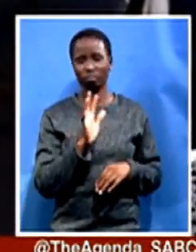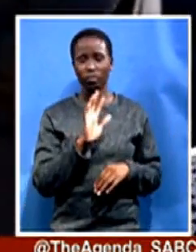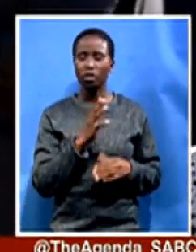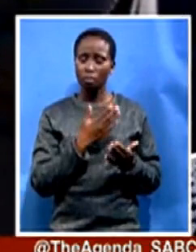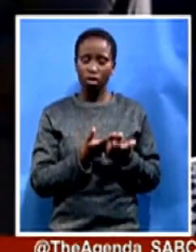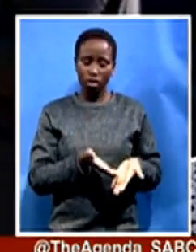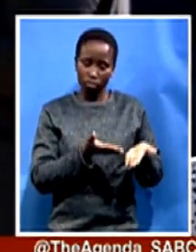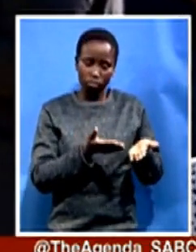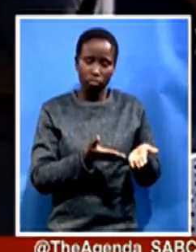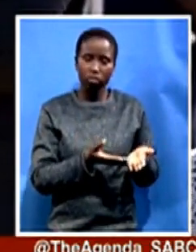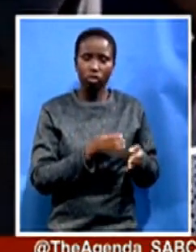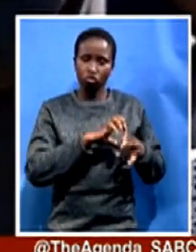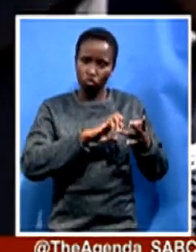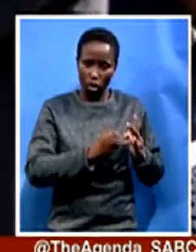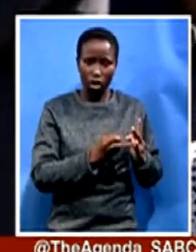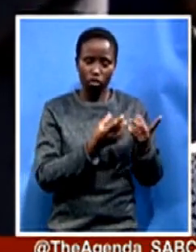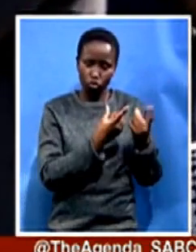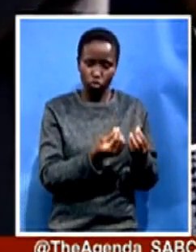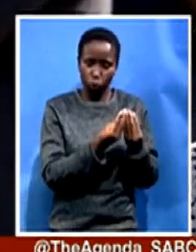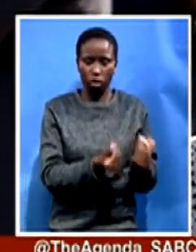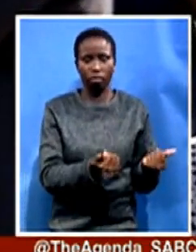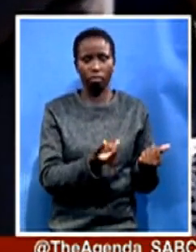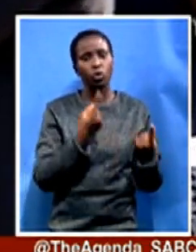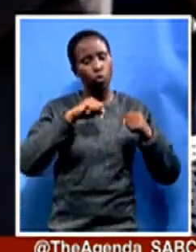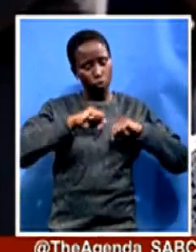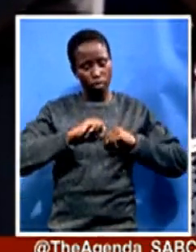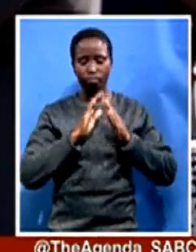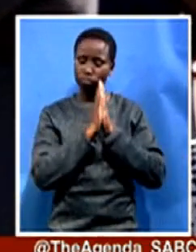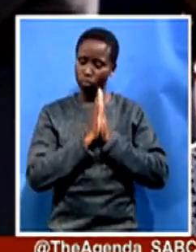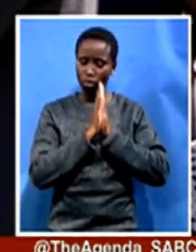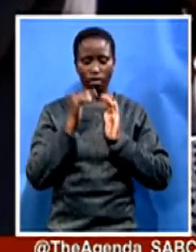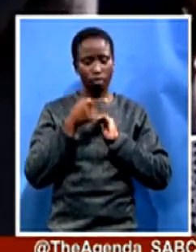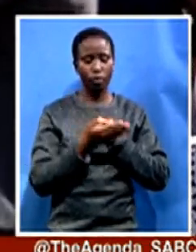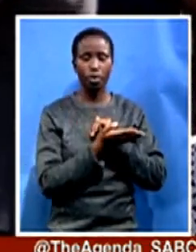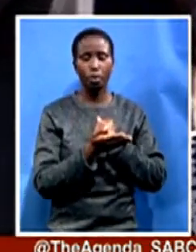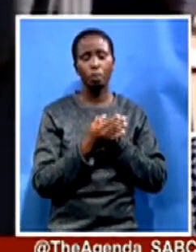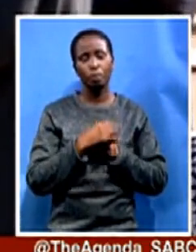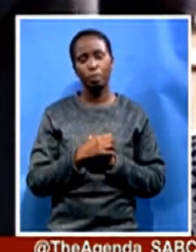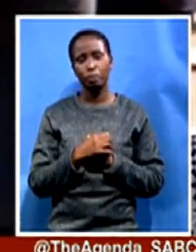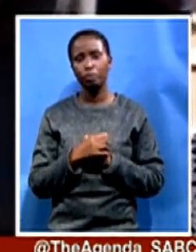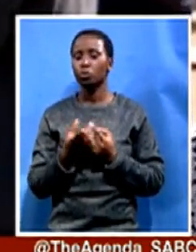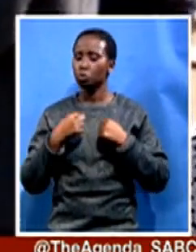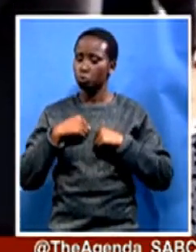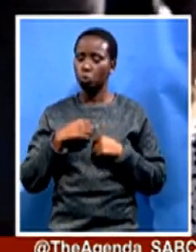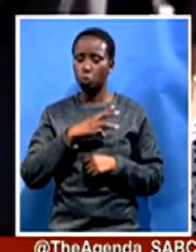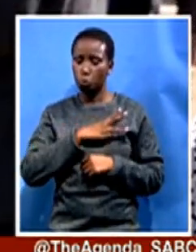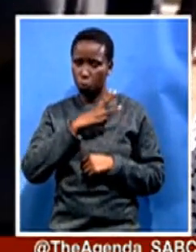them, and we are hoping and wishing for them that they be able